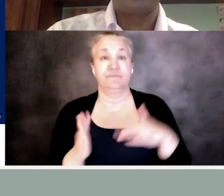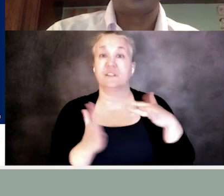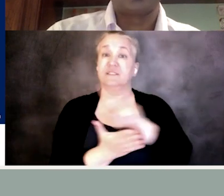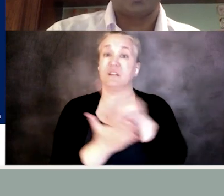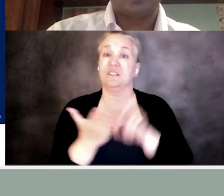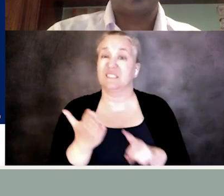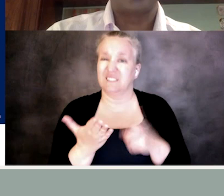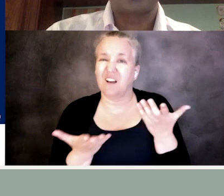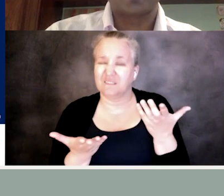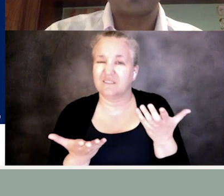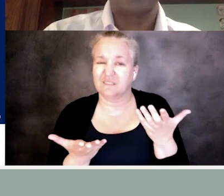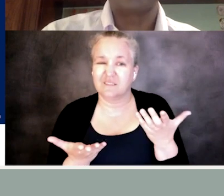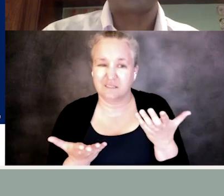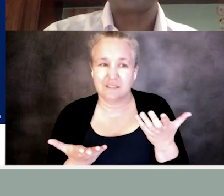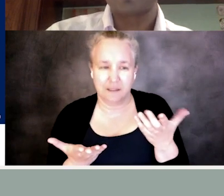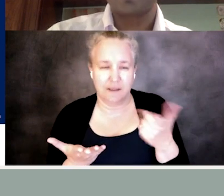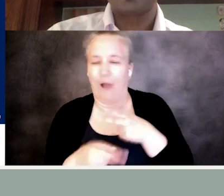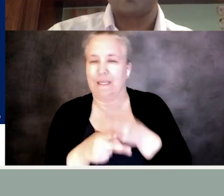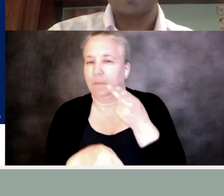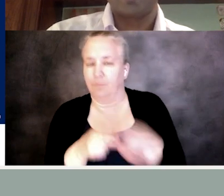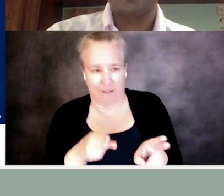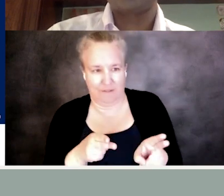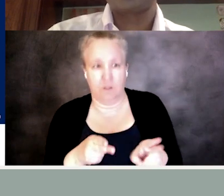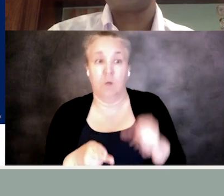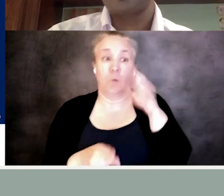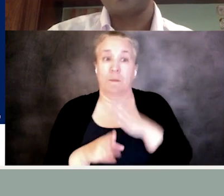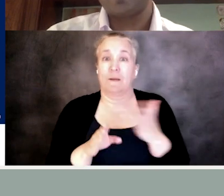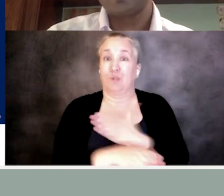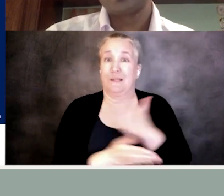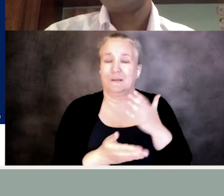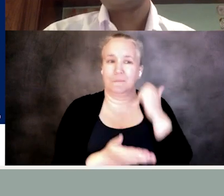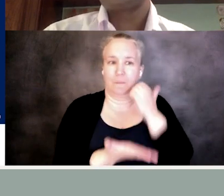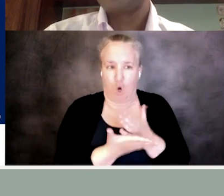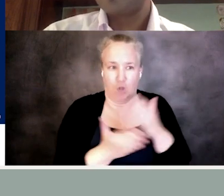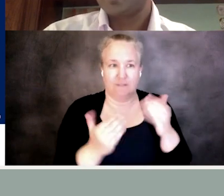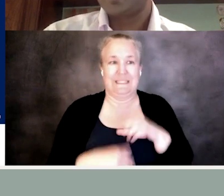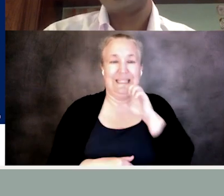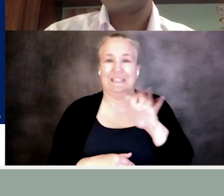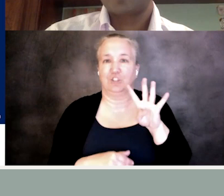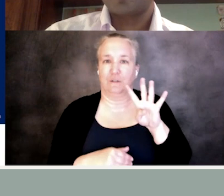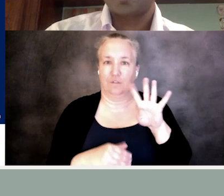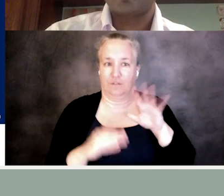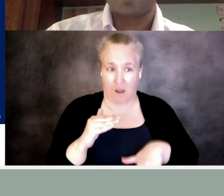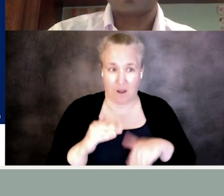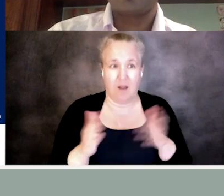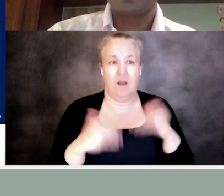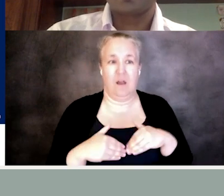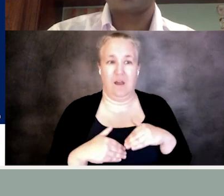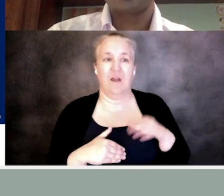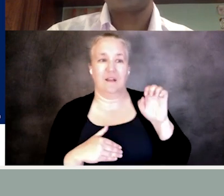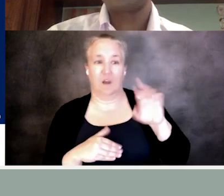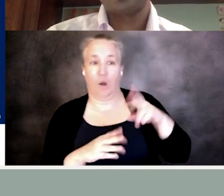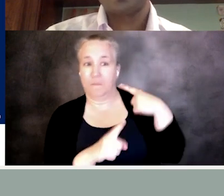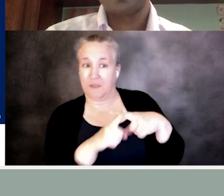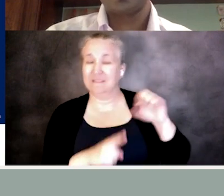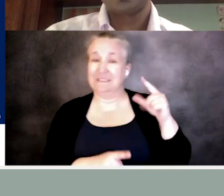I'll keep this very brief, were premenopausal women aged less than 45. All women had estrogen receptor positive disease, stage